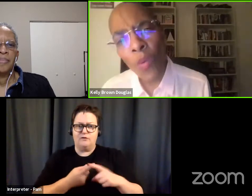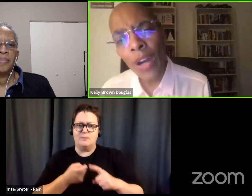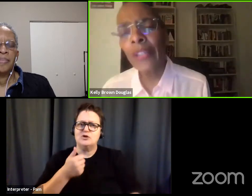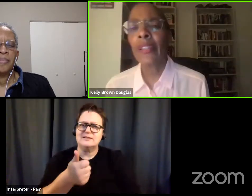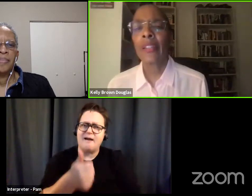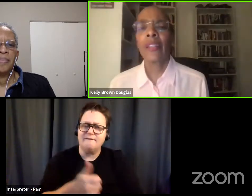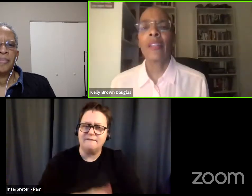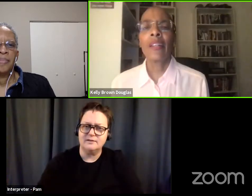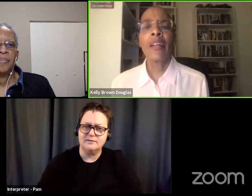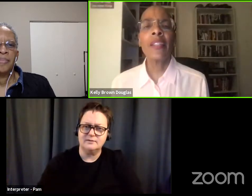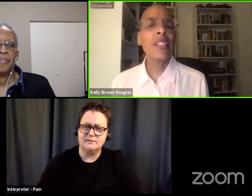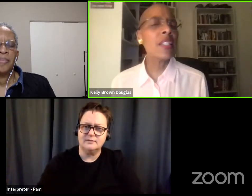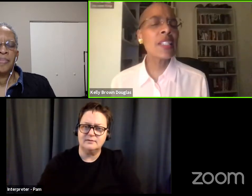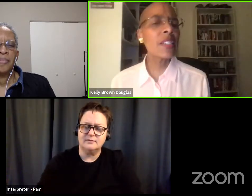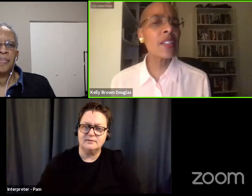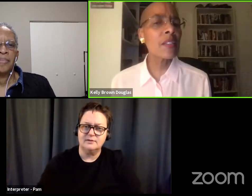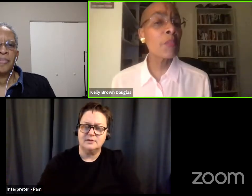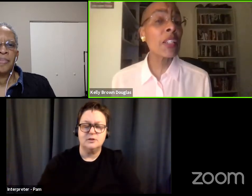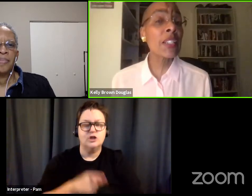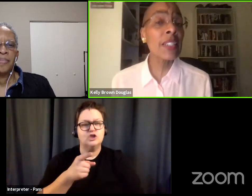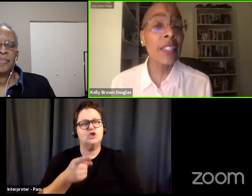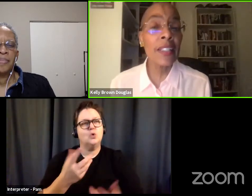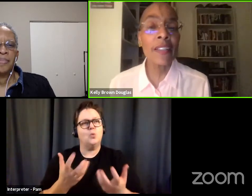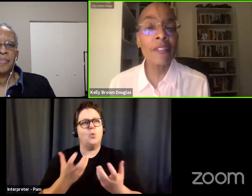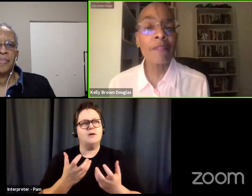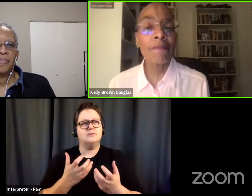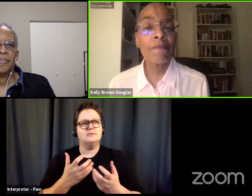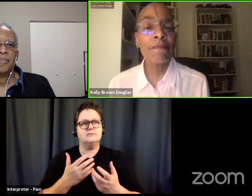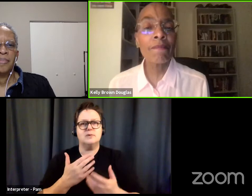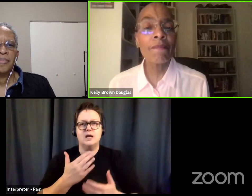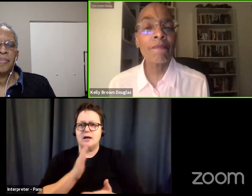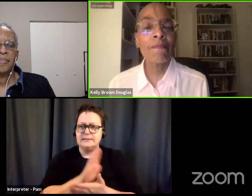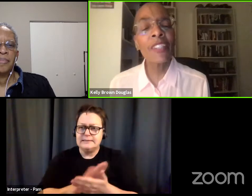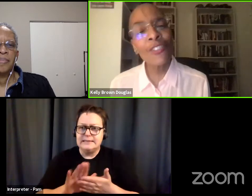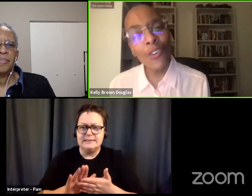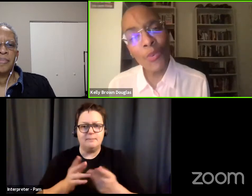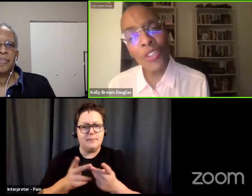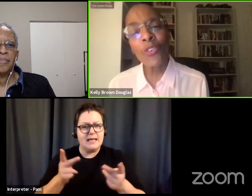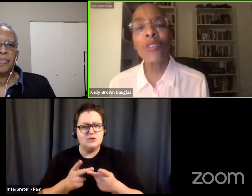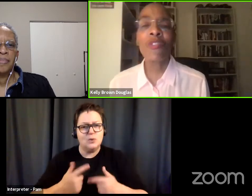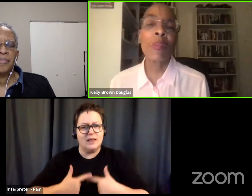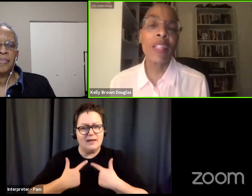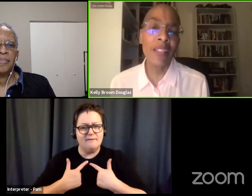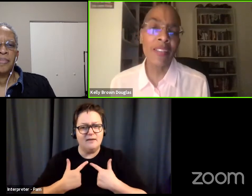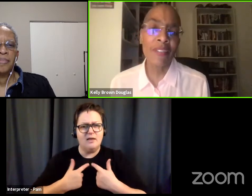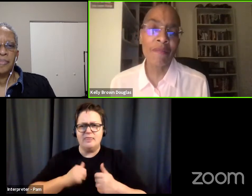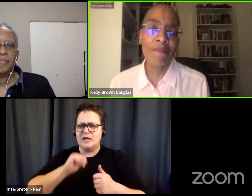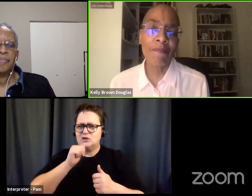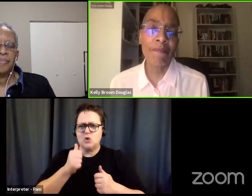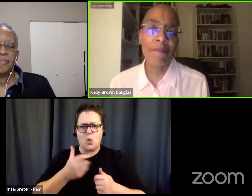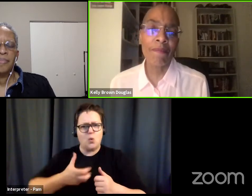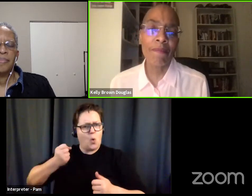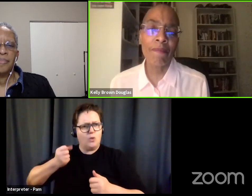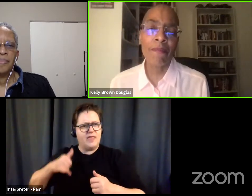Do you want a decent place to live? Then don't withhold it from another.